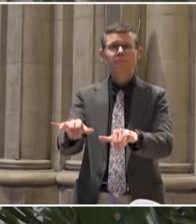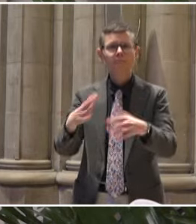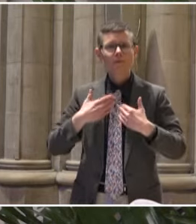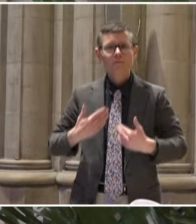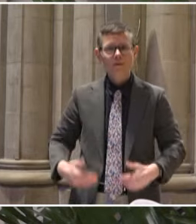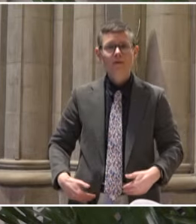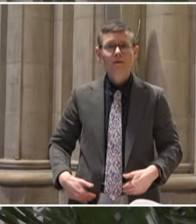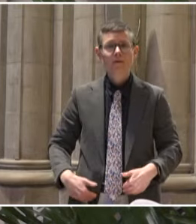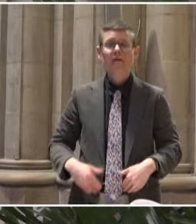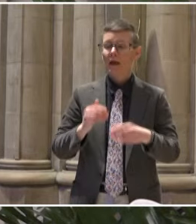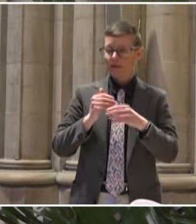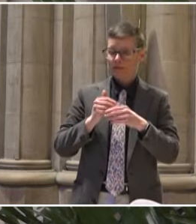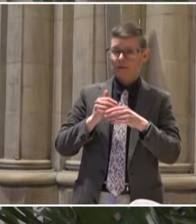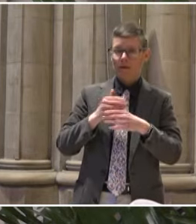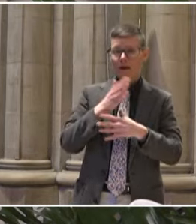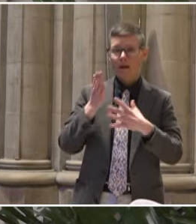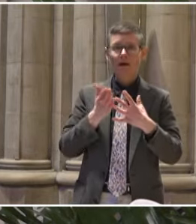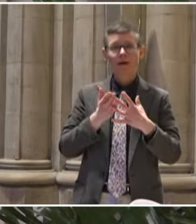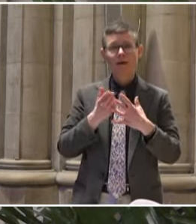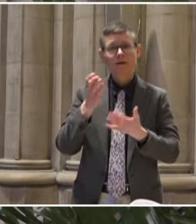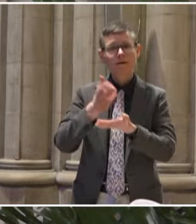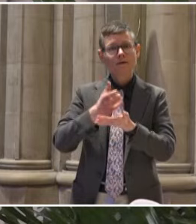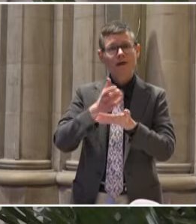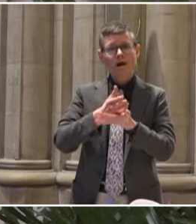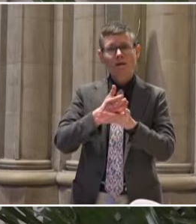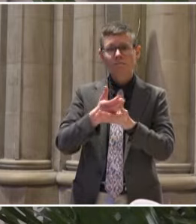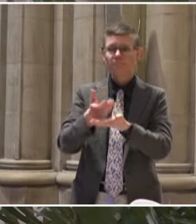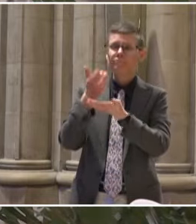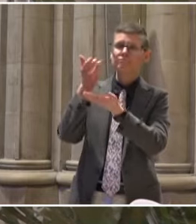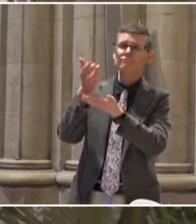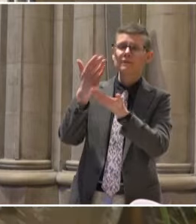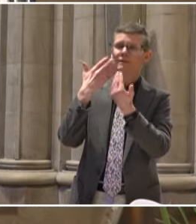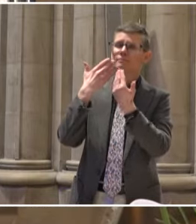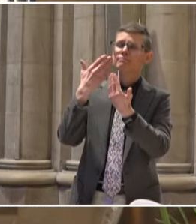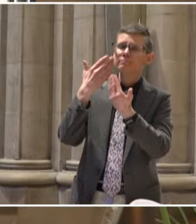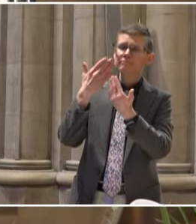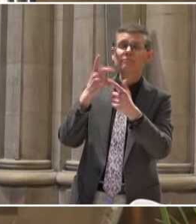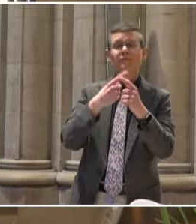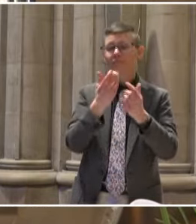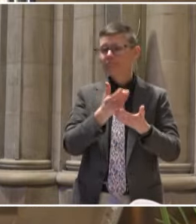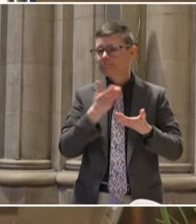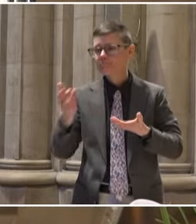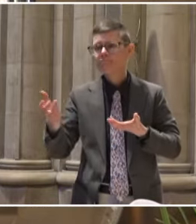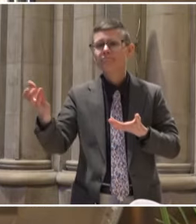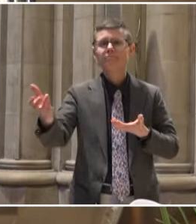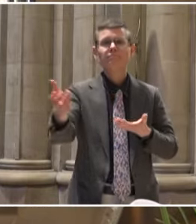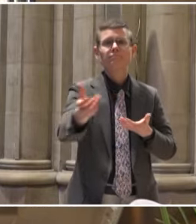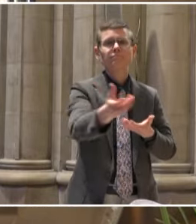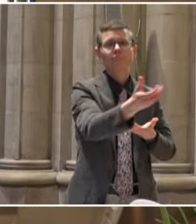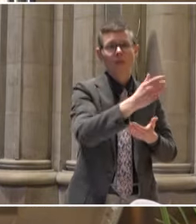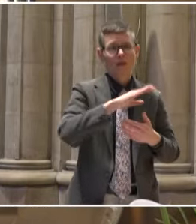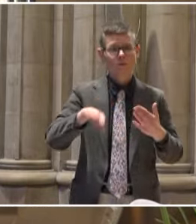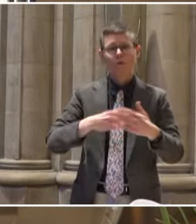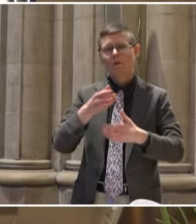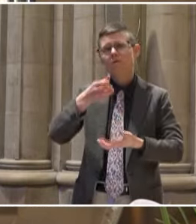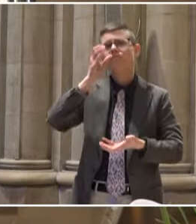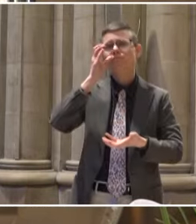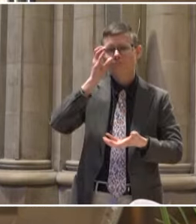Then he took a cup, and after giving thanks, he gave it to them, and all of them drank from